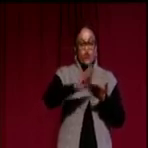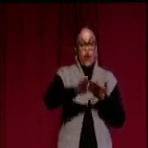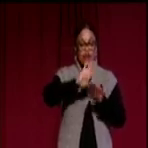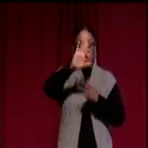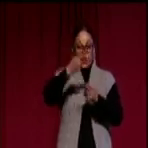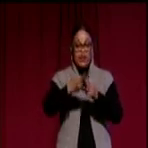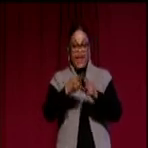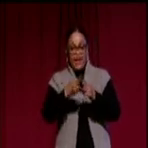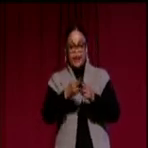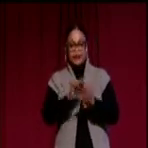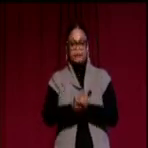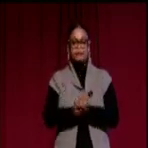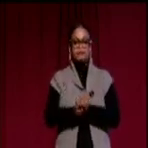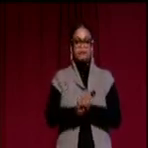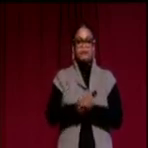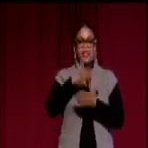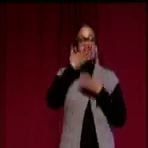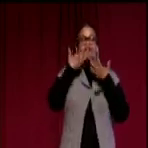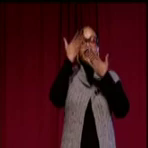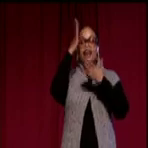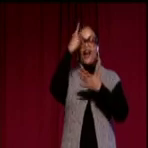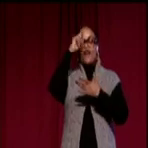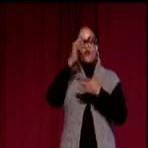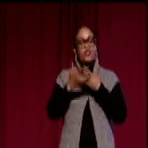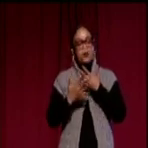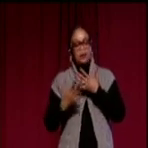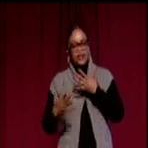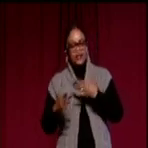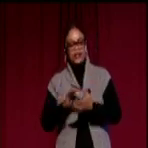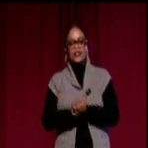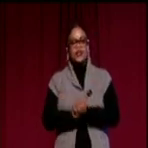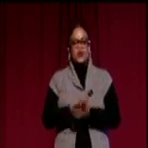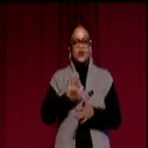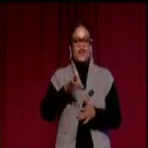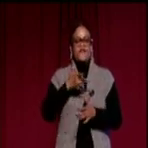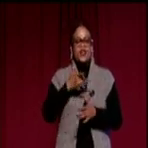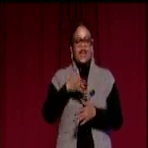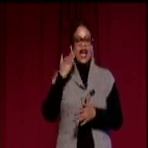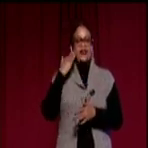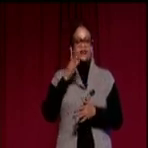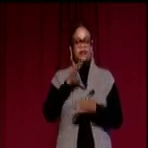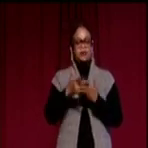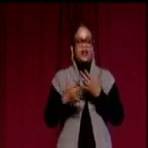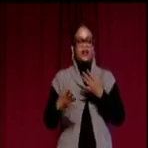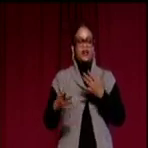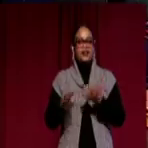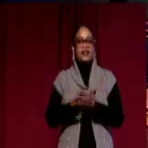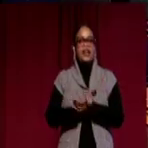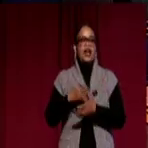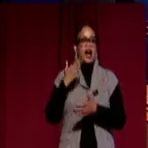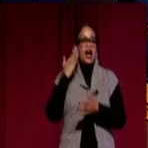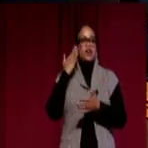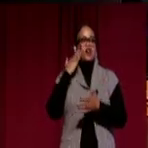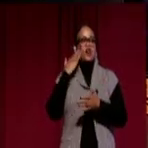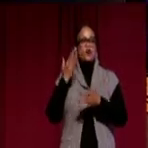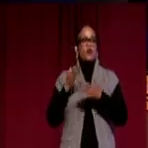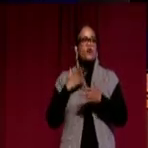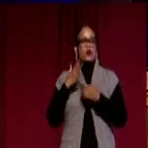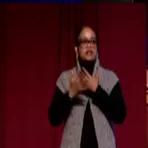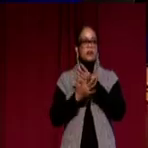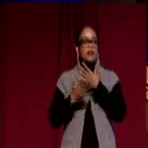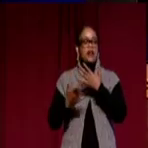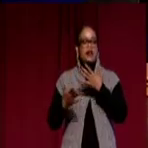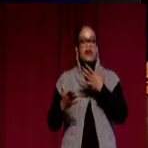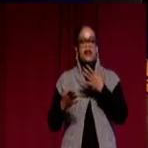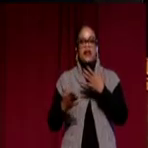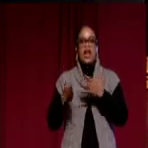book. Thank God for the blood. Well, I just feel real quick. I know it was the blood. I know it